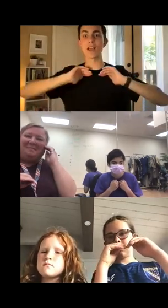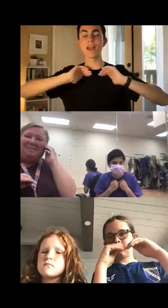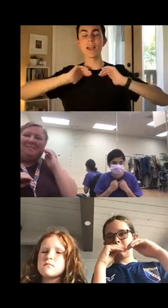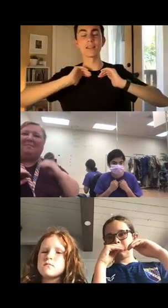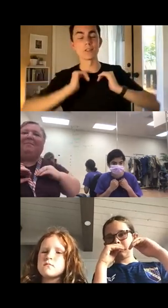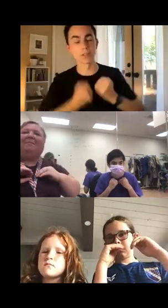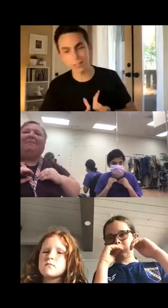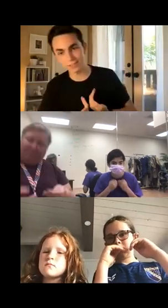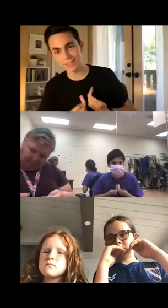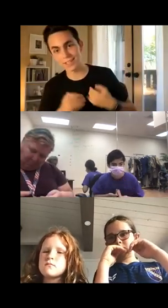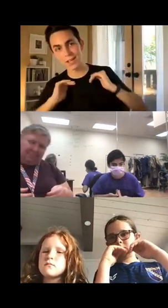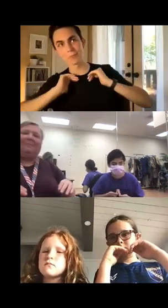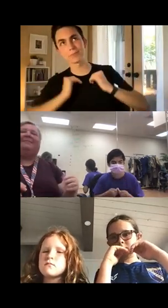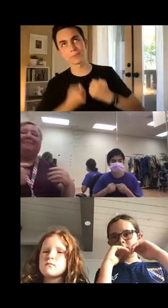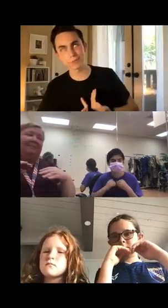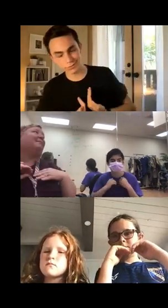show it. Exhausted.